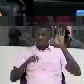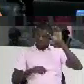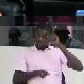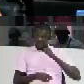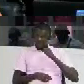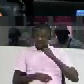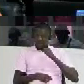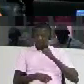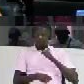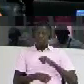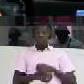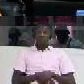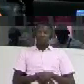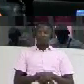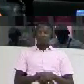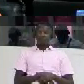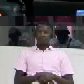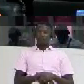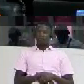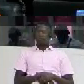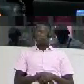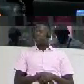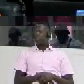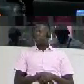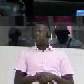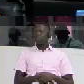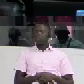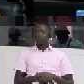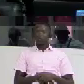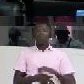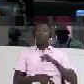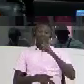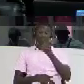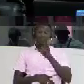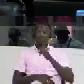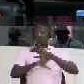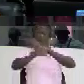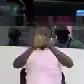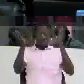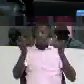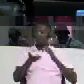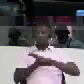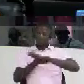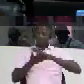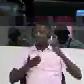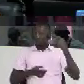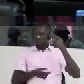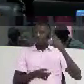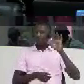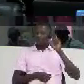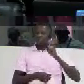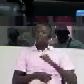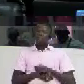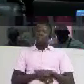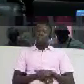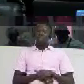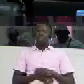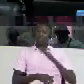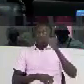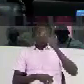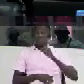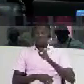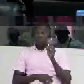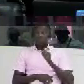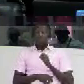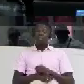fii nii leer na la bu baax. waaw leer na ma bu baax a baax. Yes, it's very clear. Thank you very much. Please